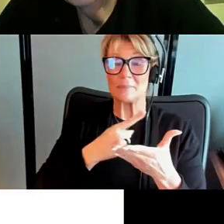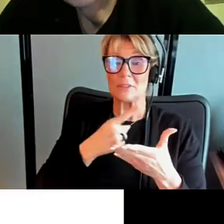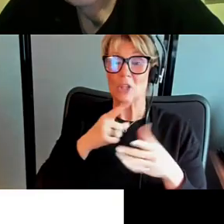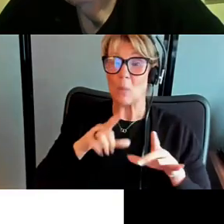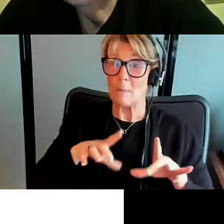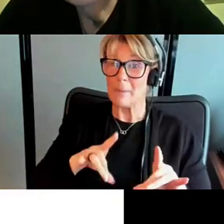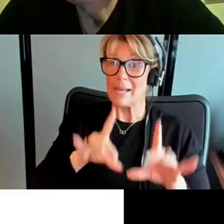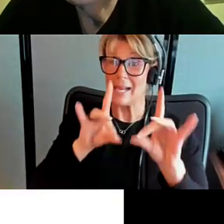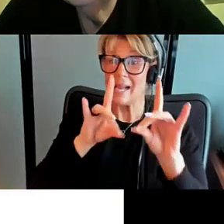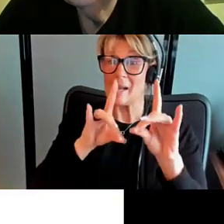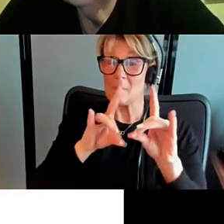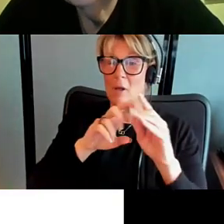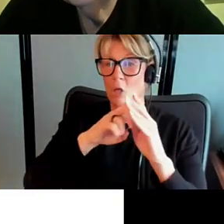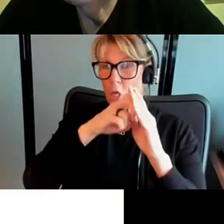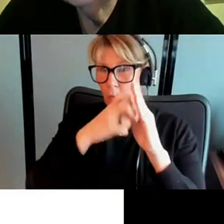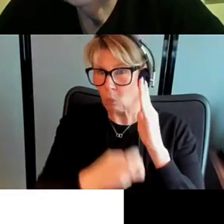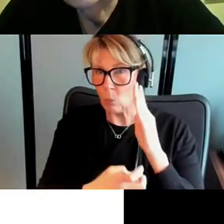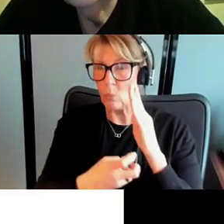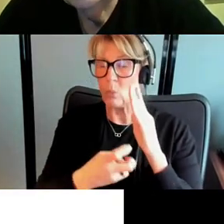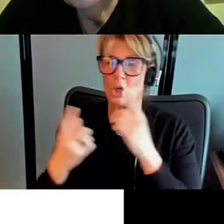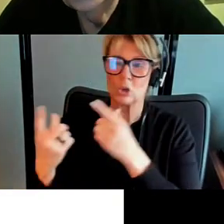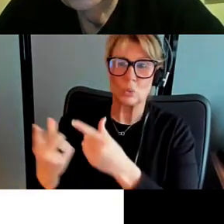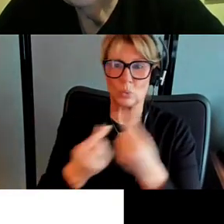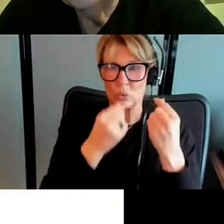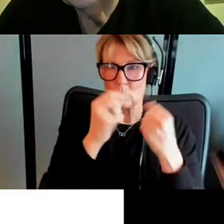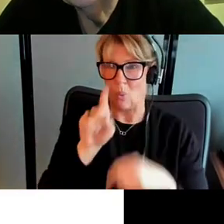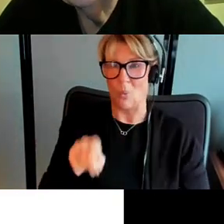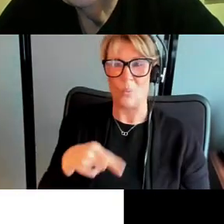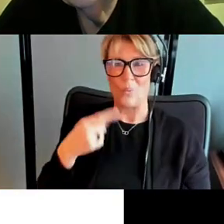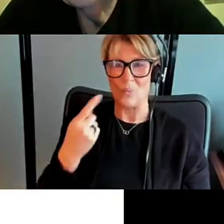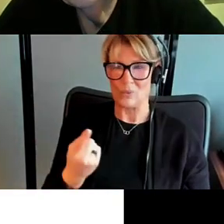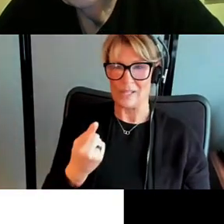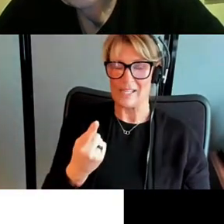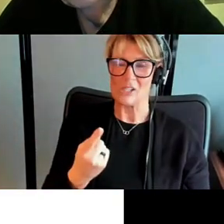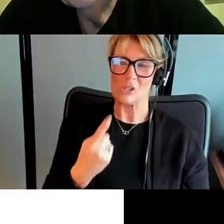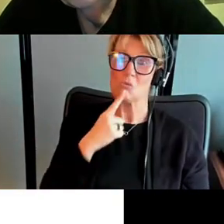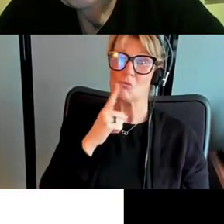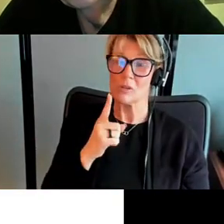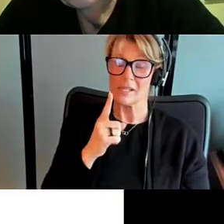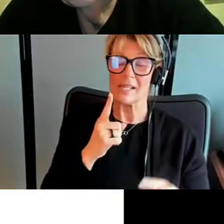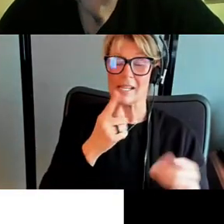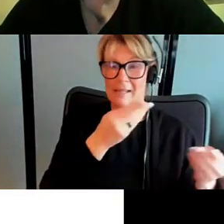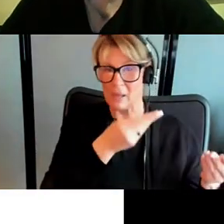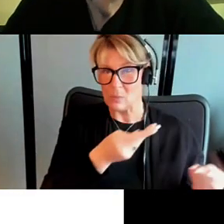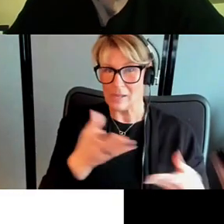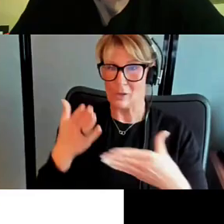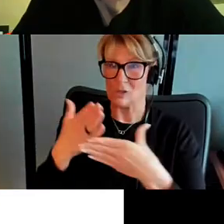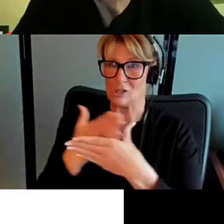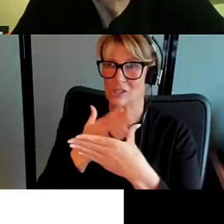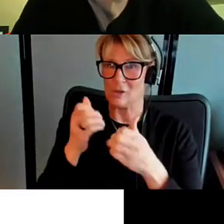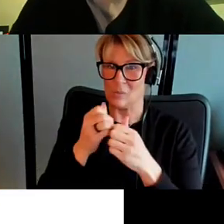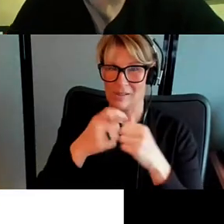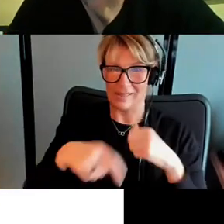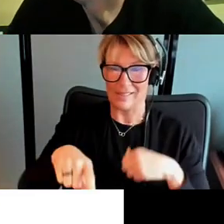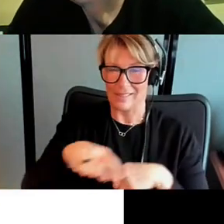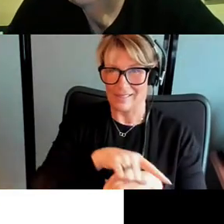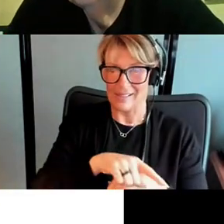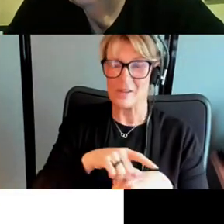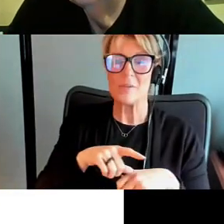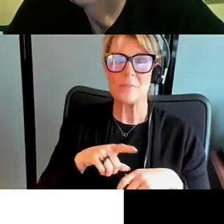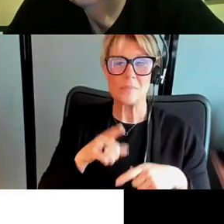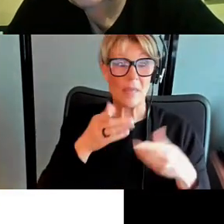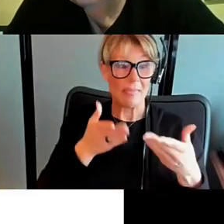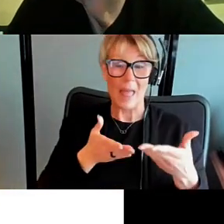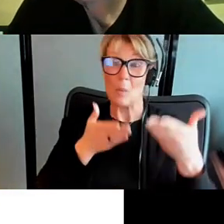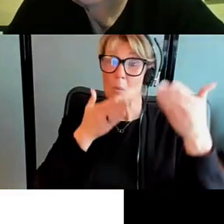instructors, both Amberine and I thought that was so invaluable. I mean, in our proposal, when we put in the proposal, we did focus on